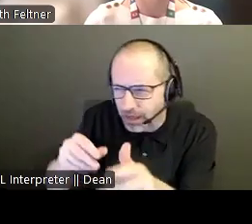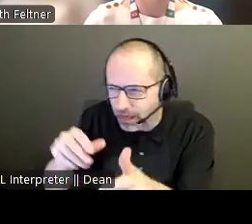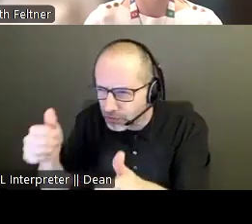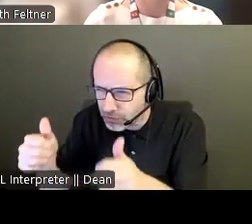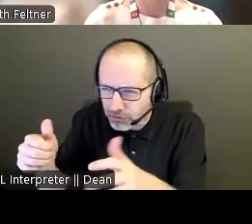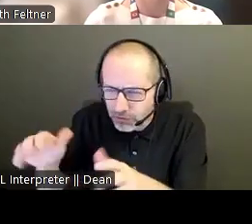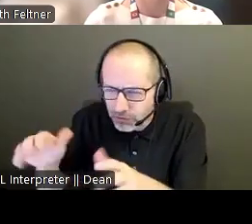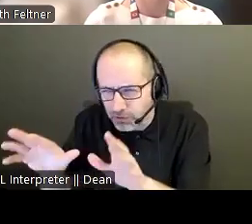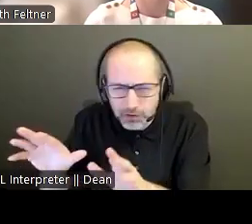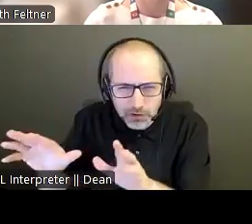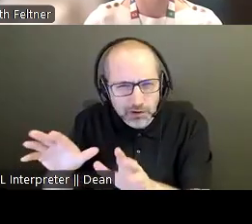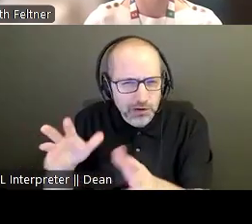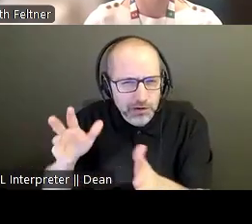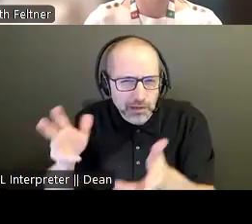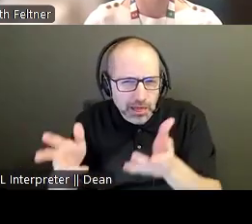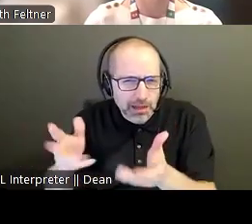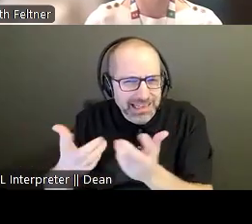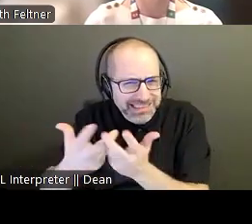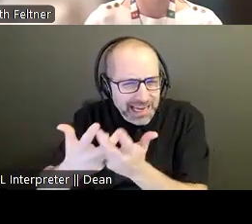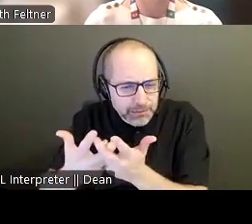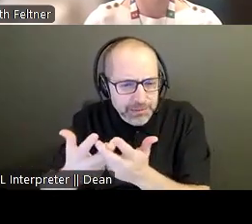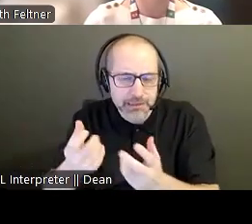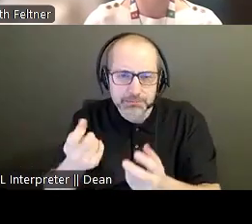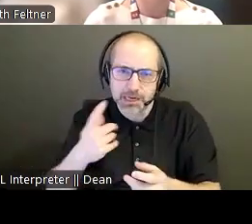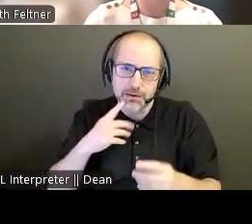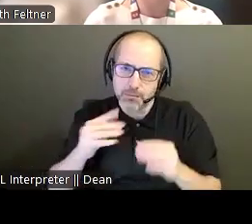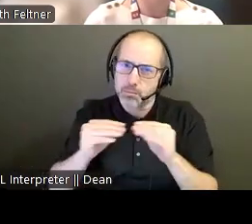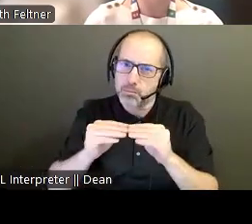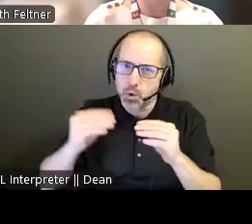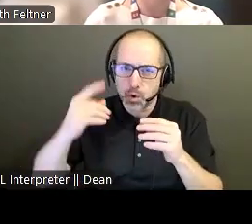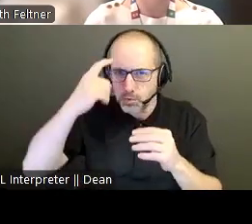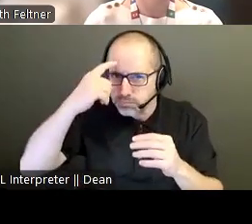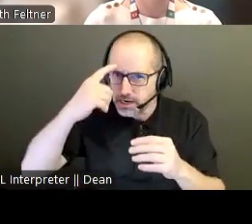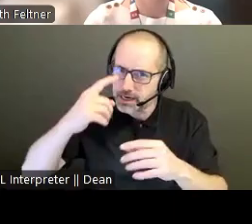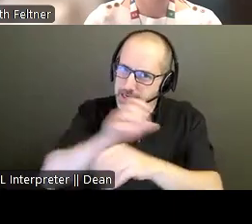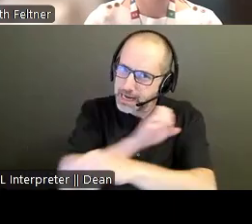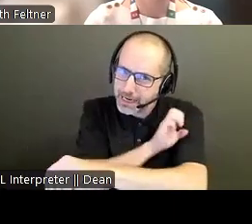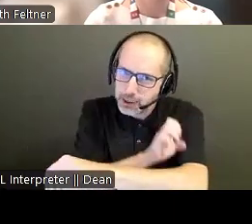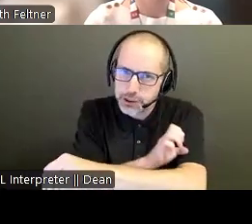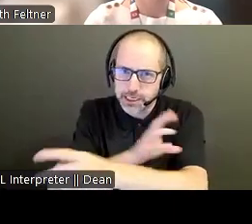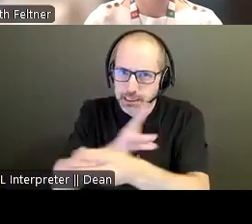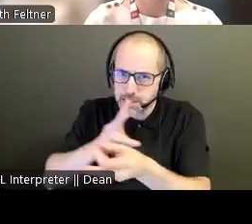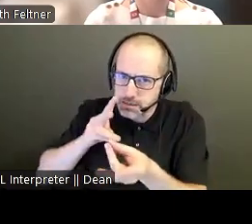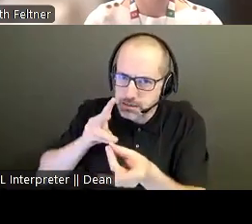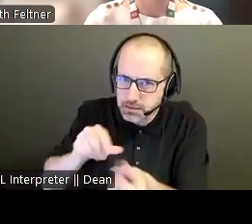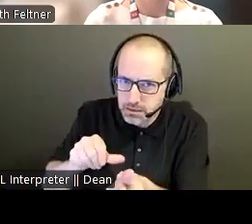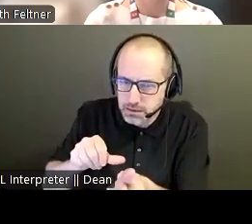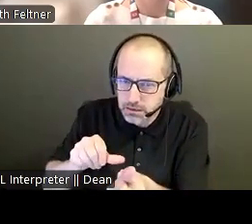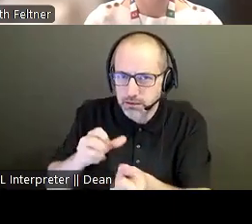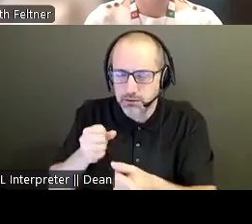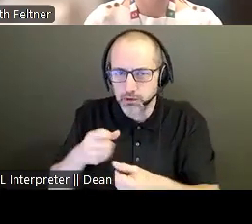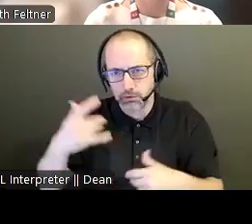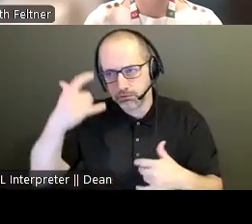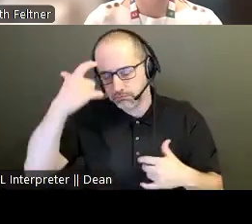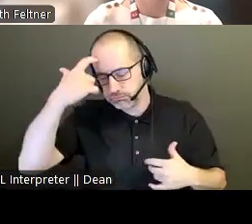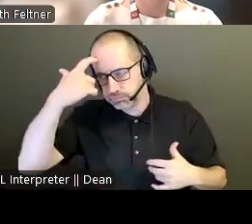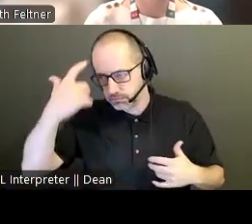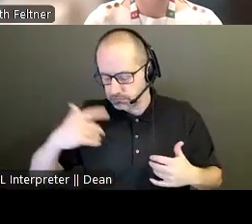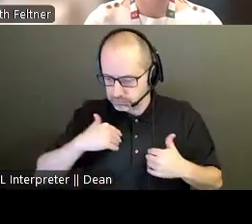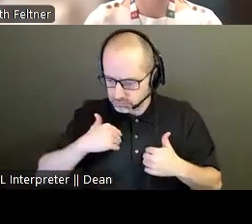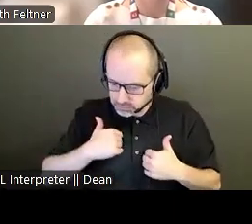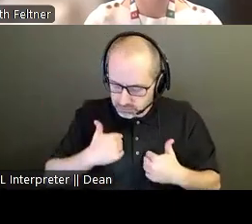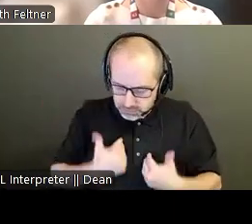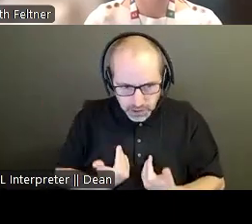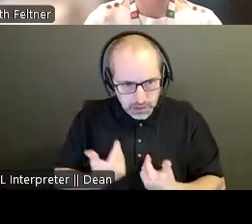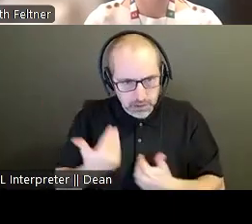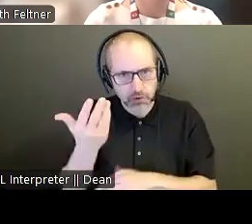So over time, we're sort of working harder to process the sound. So, this increase in cognitive load can lead us to feeling more tired at the